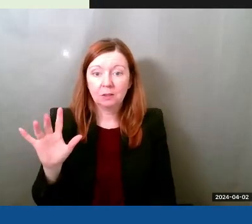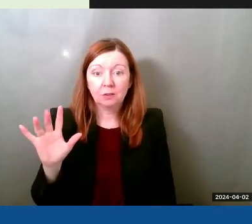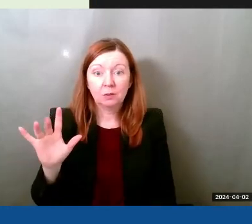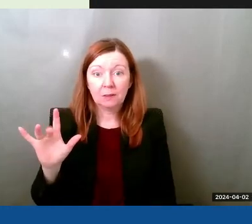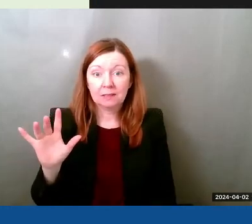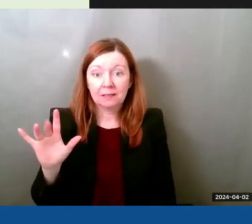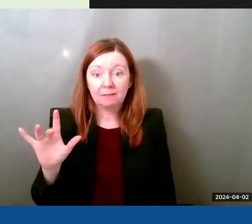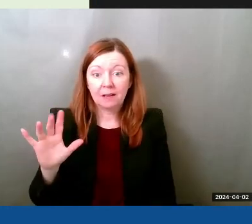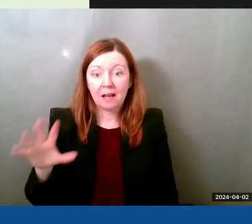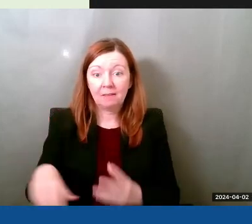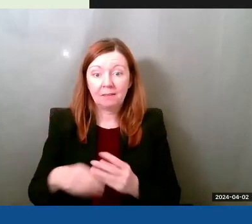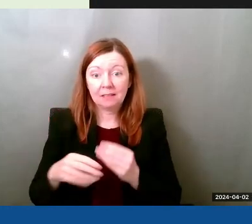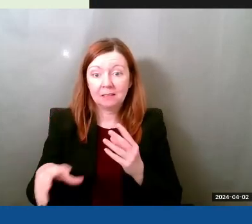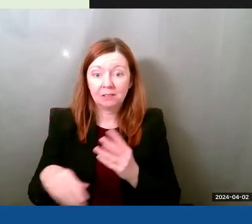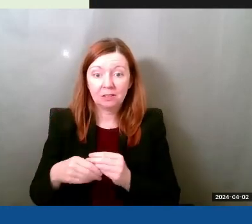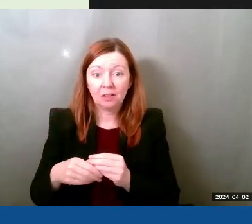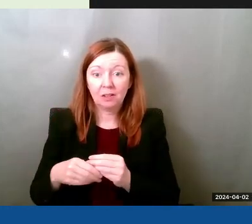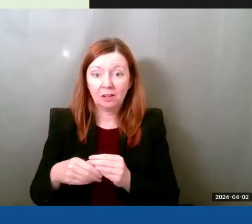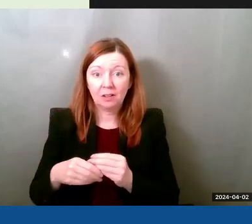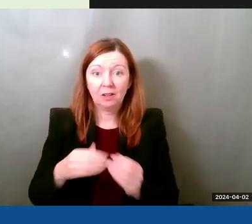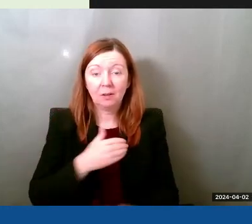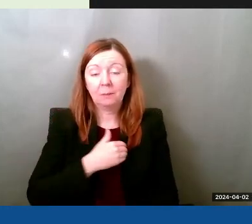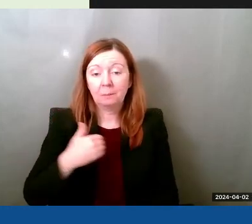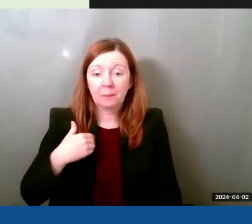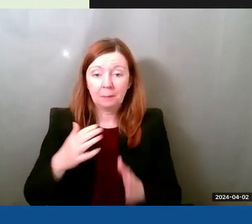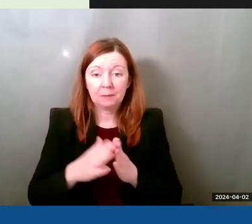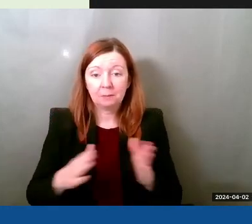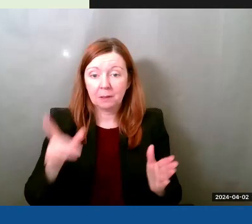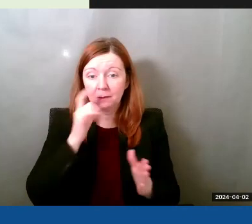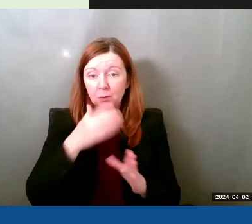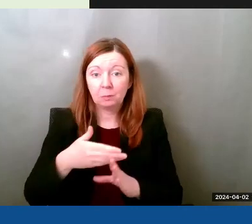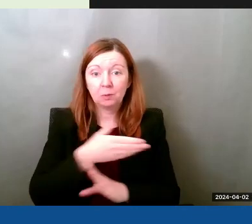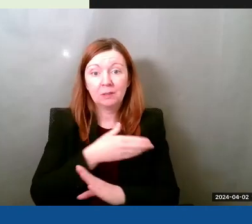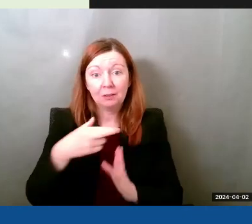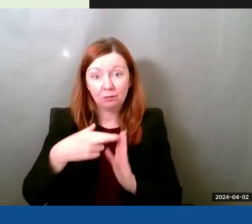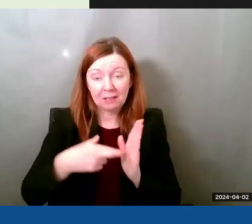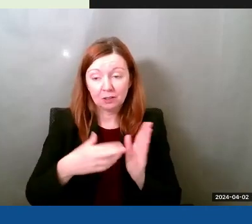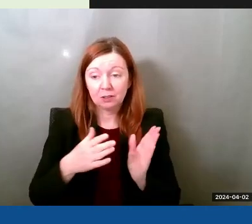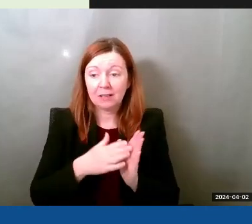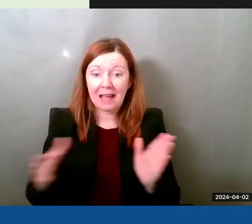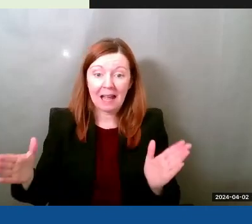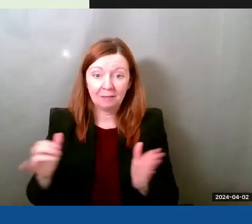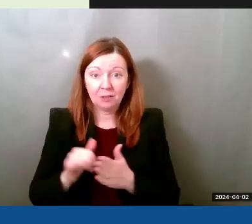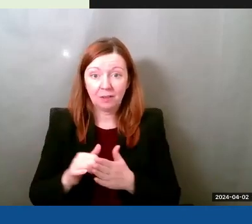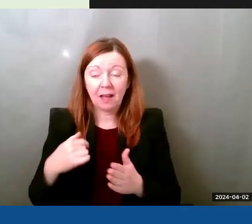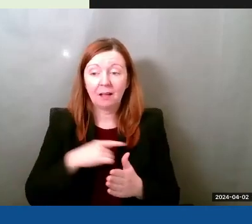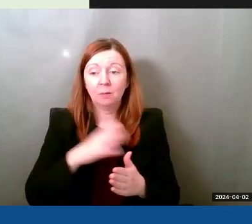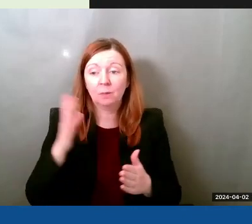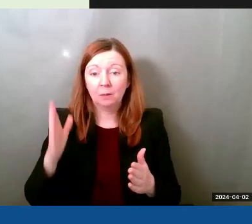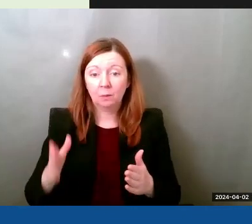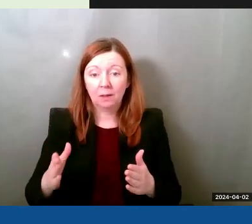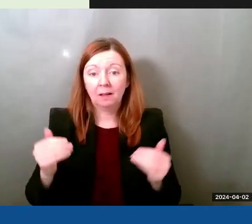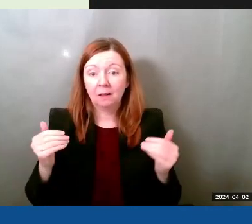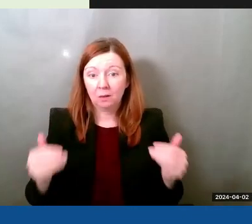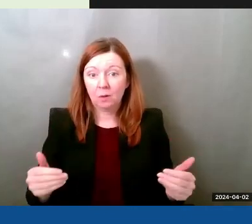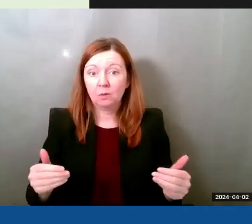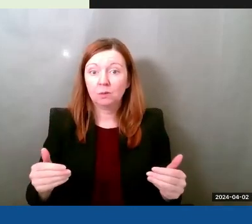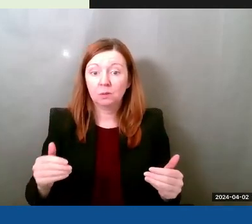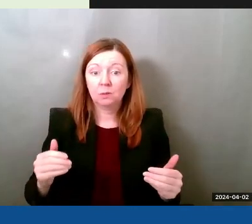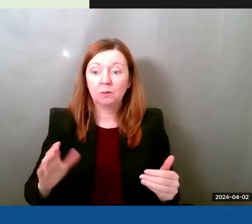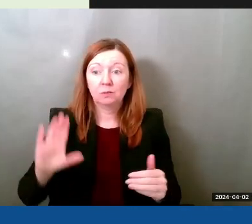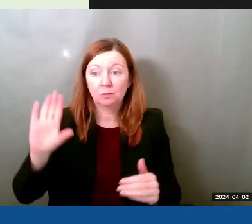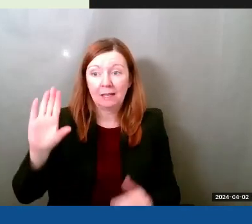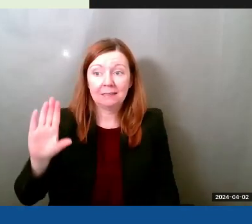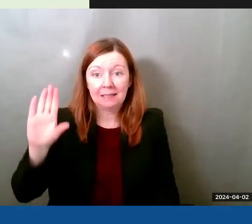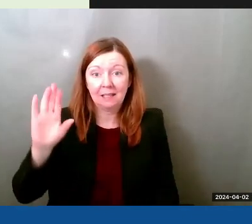25 additional members of the public who have pre-registered. After that time, we will go to the raised hand